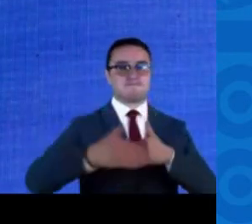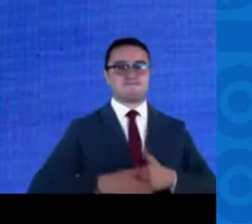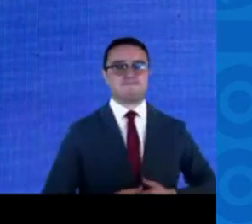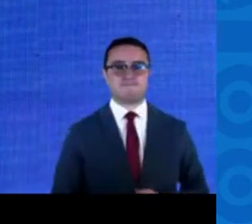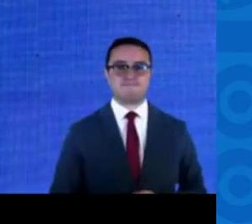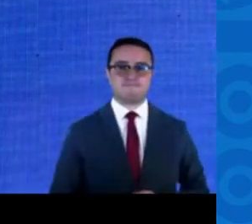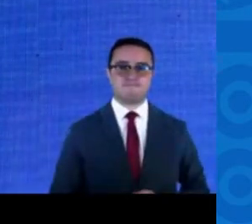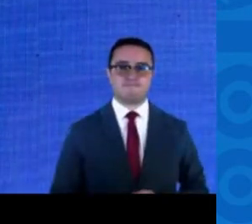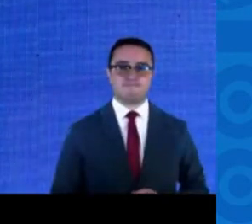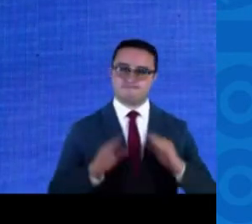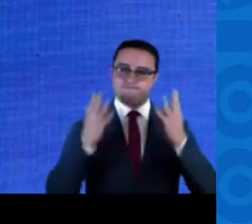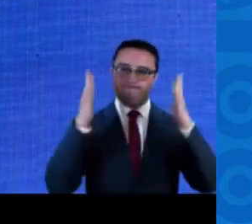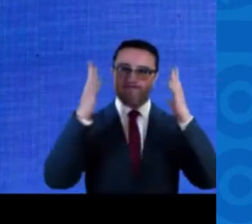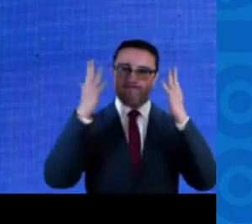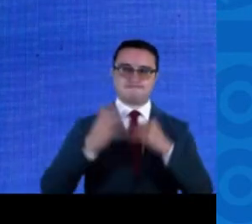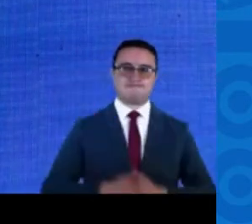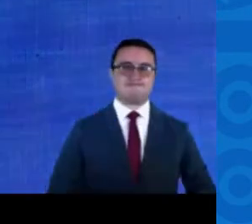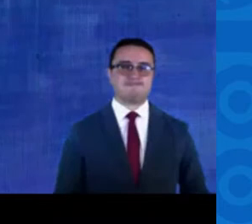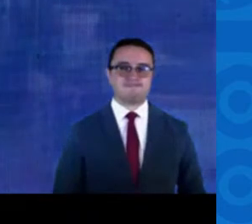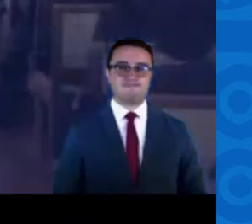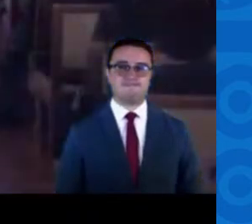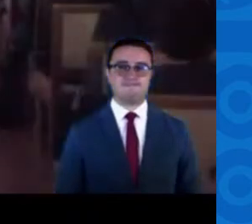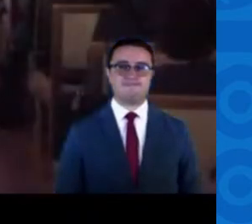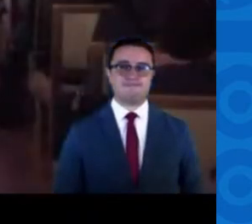goal from here on.